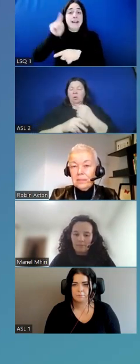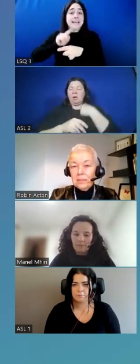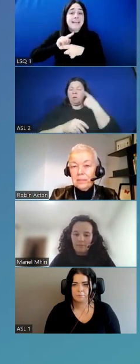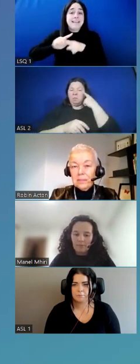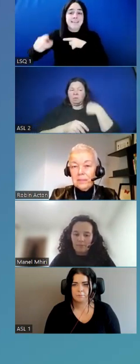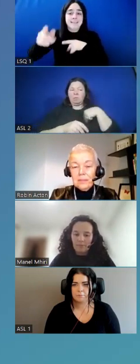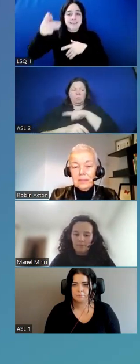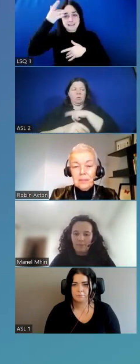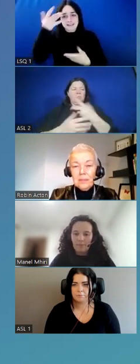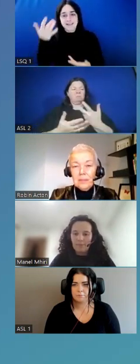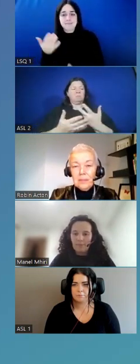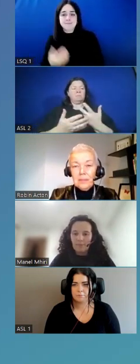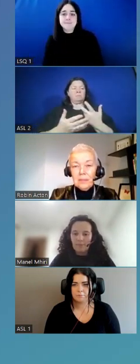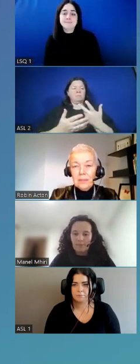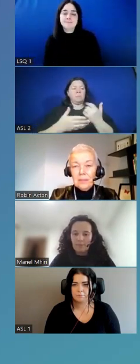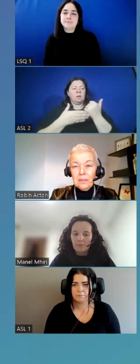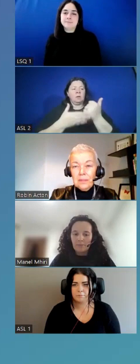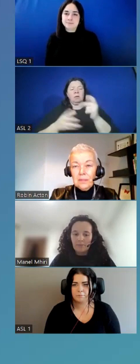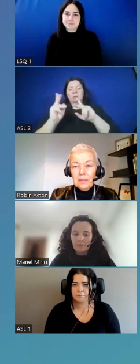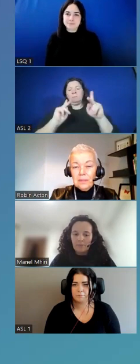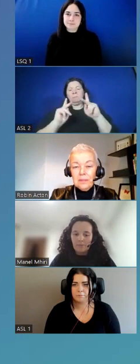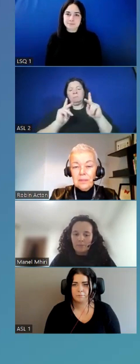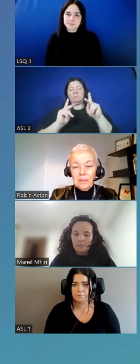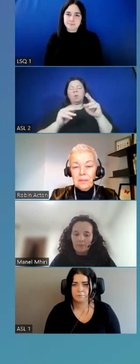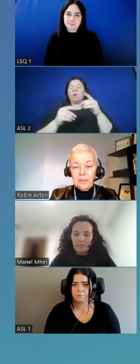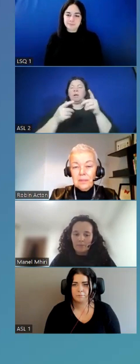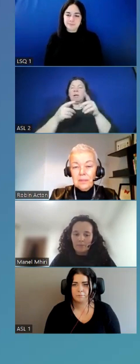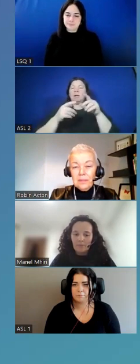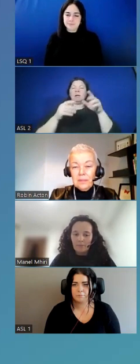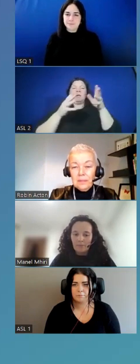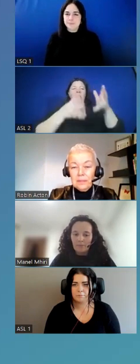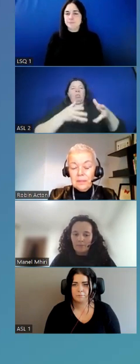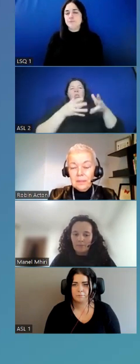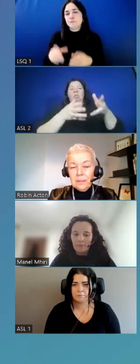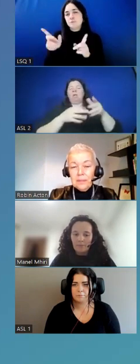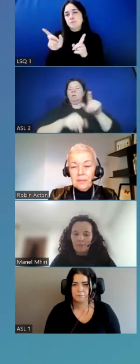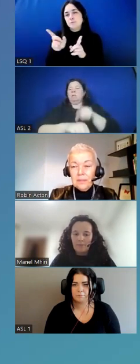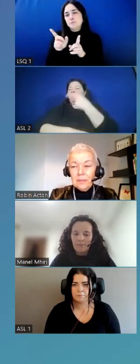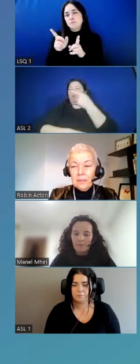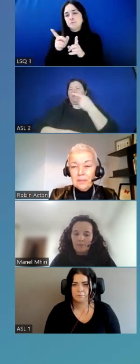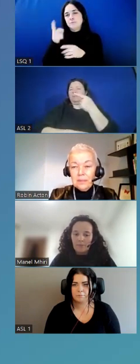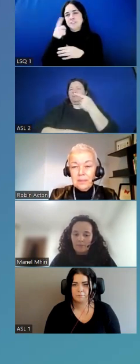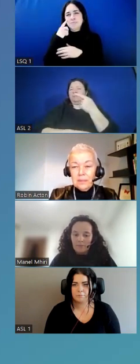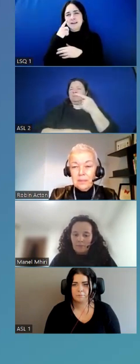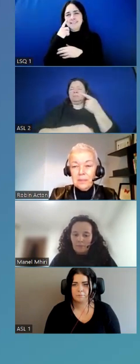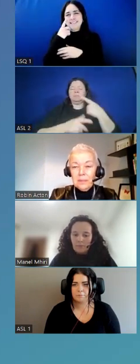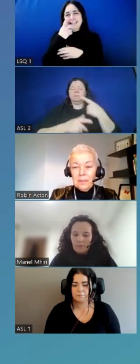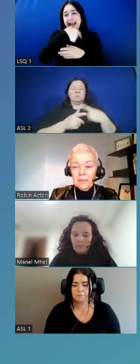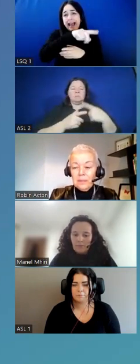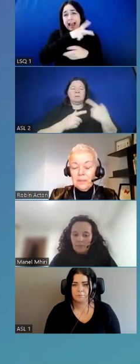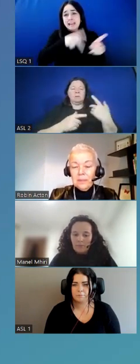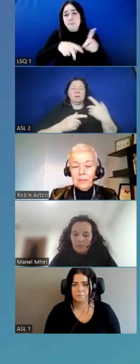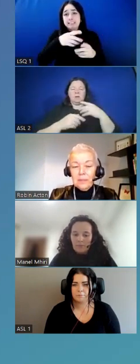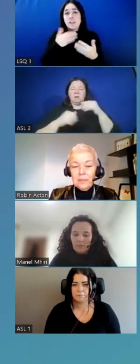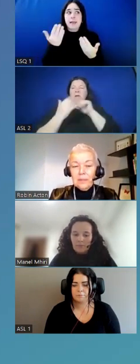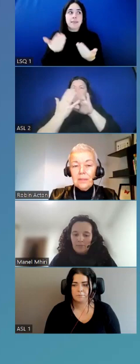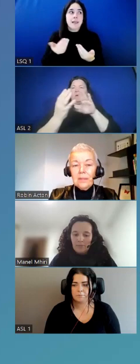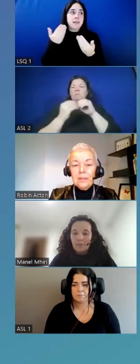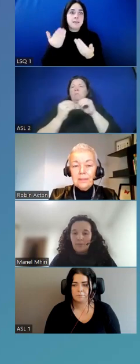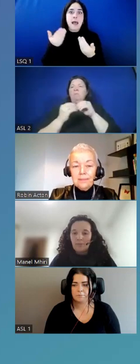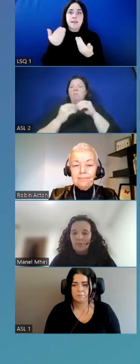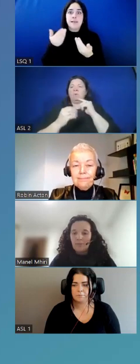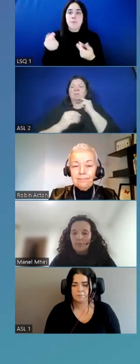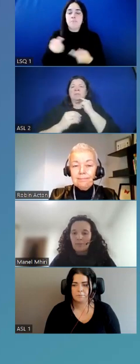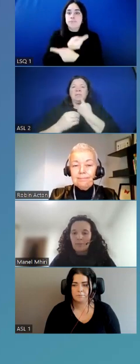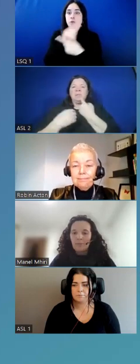we let people languish too long, and then they're facing more serious health issues.